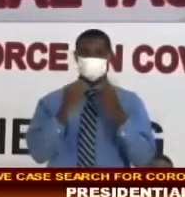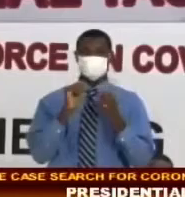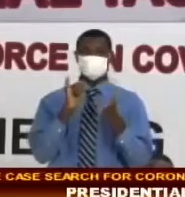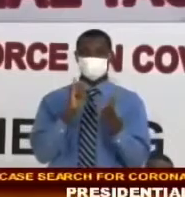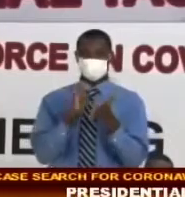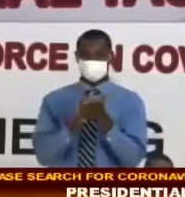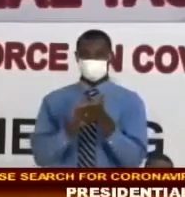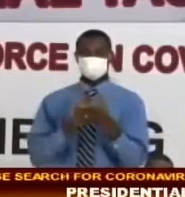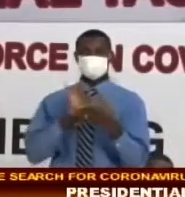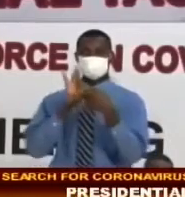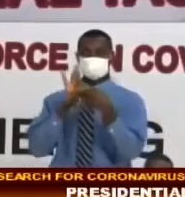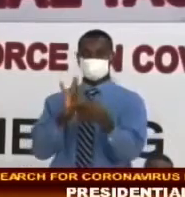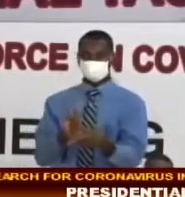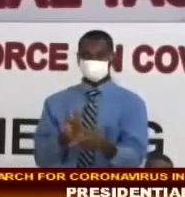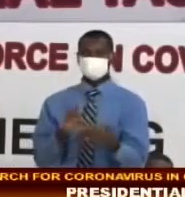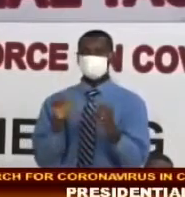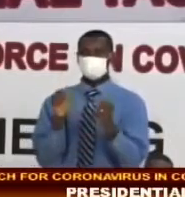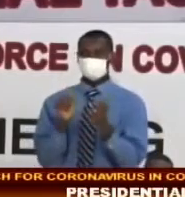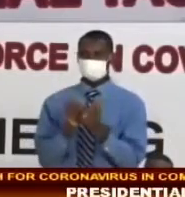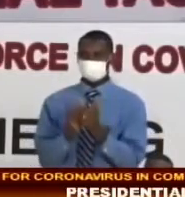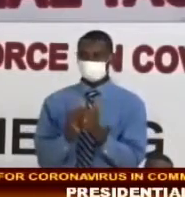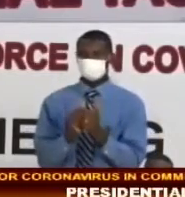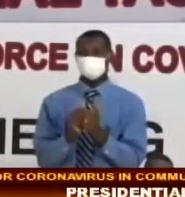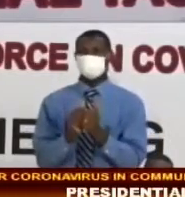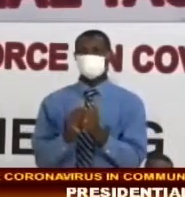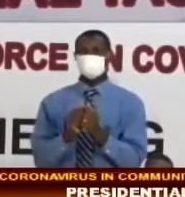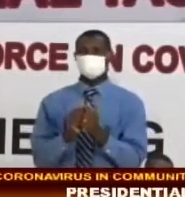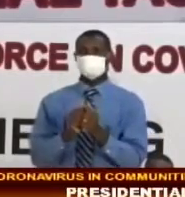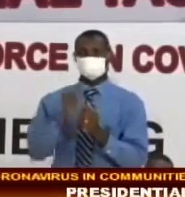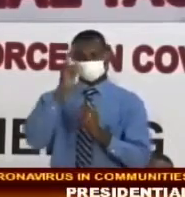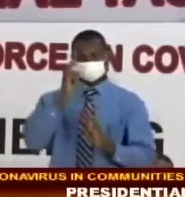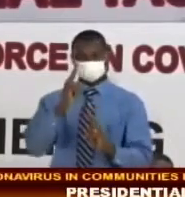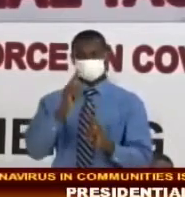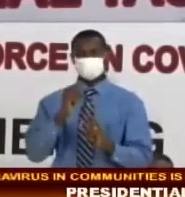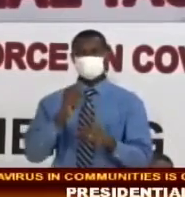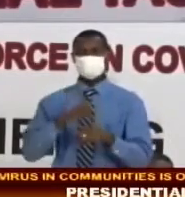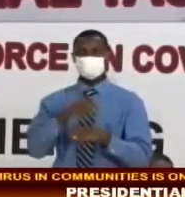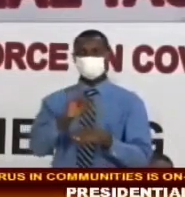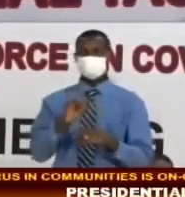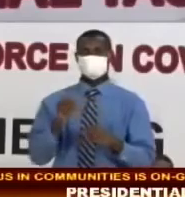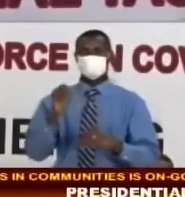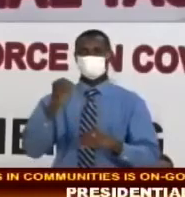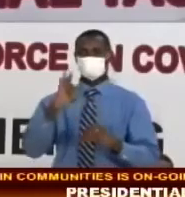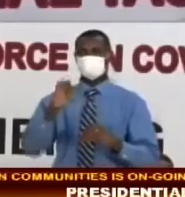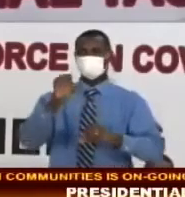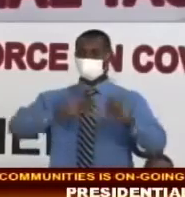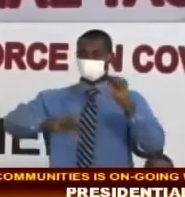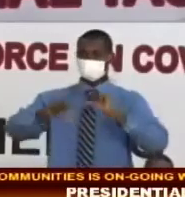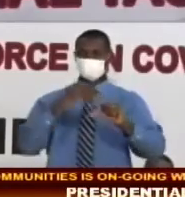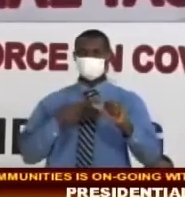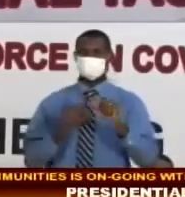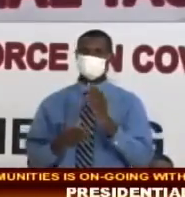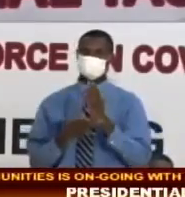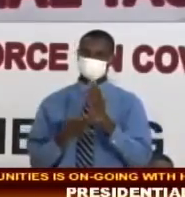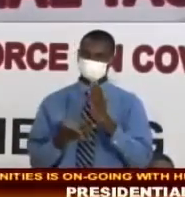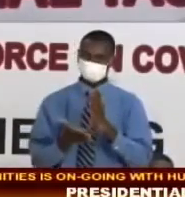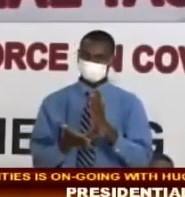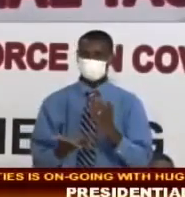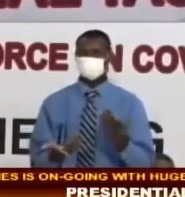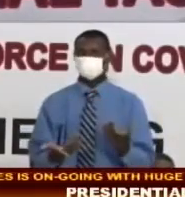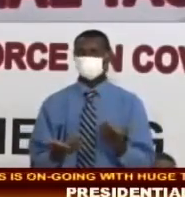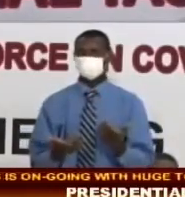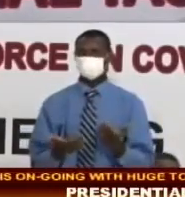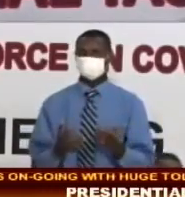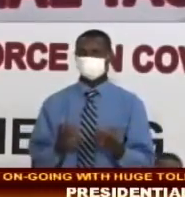or the jurisdiction of the Honorable Minister for Science and Technology. And he did attend even an exhibition at the